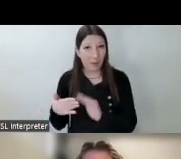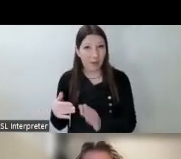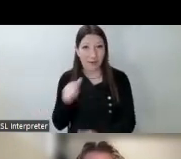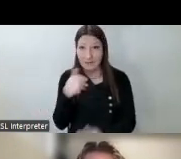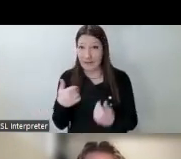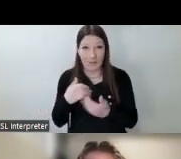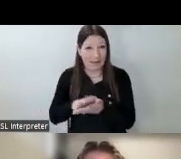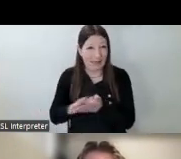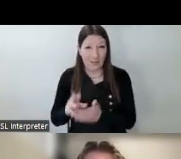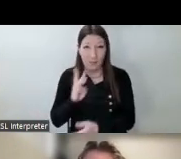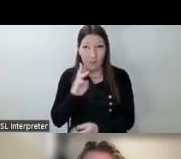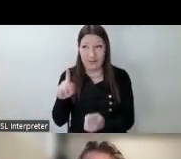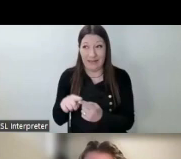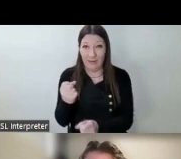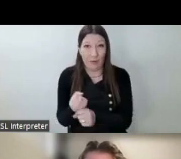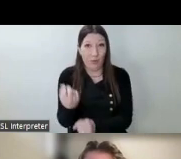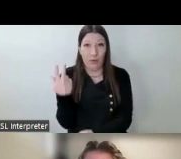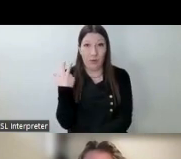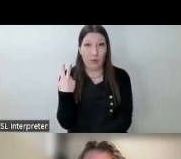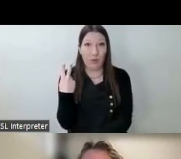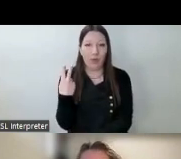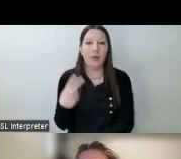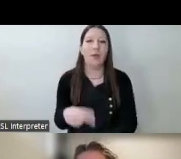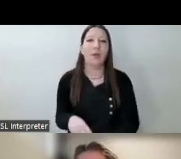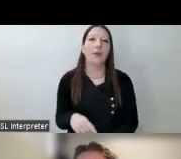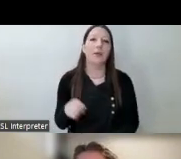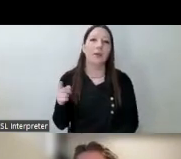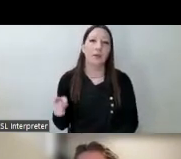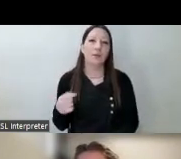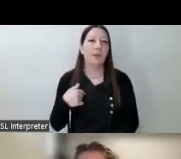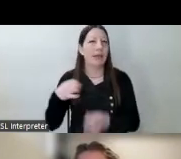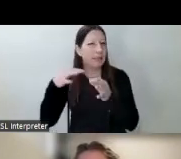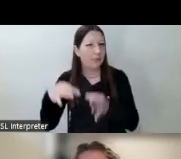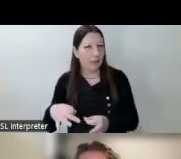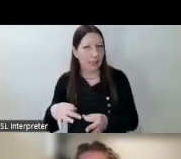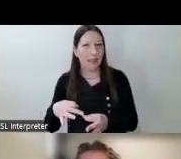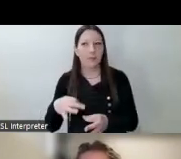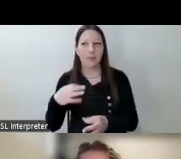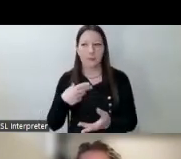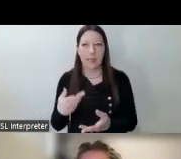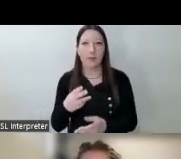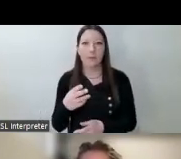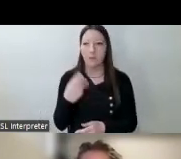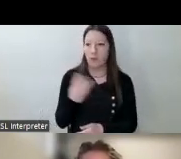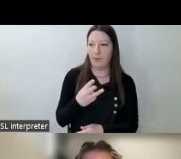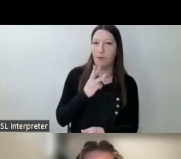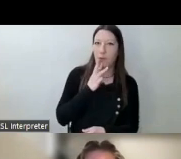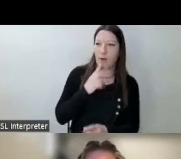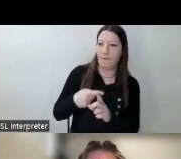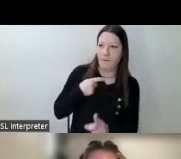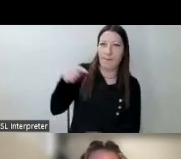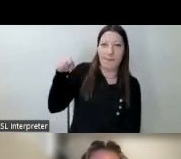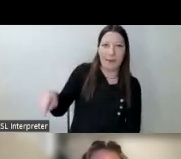only contextualize the location in relation to the city of Winnipeg, but to also highlight the ways in which colonization has impacted the